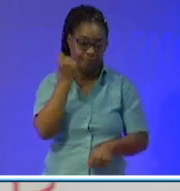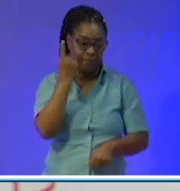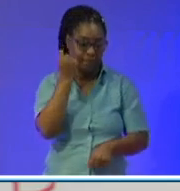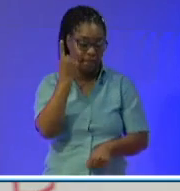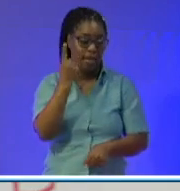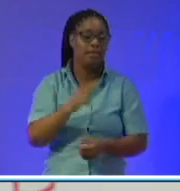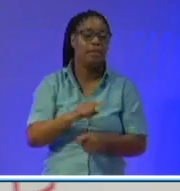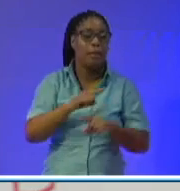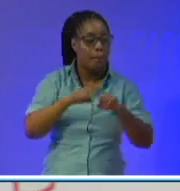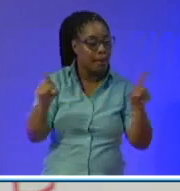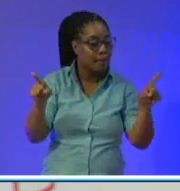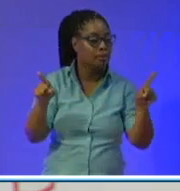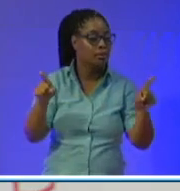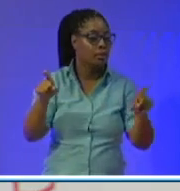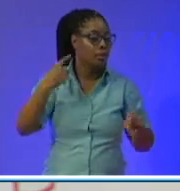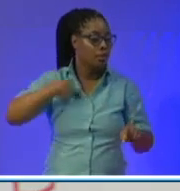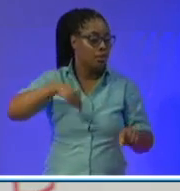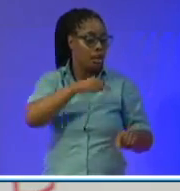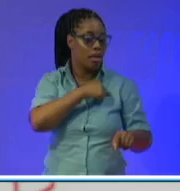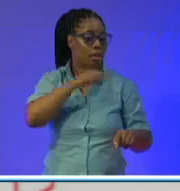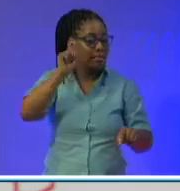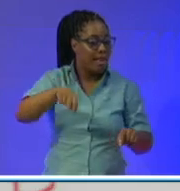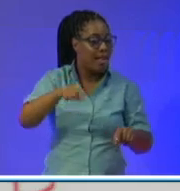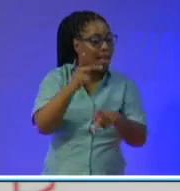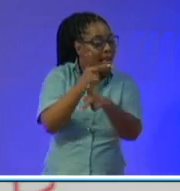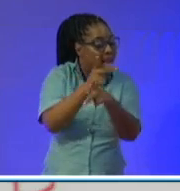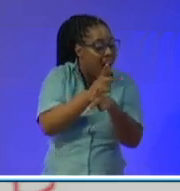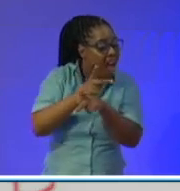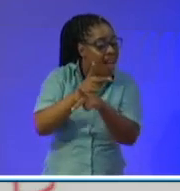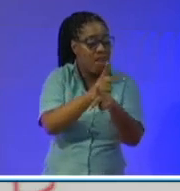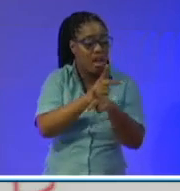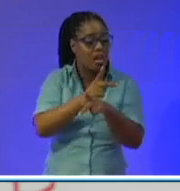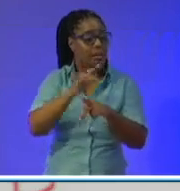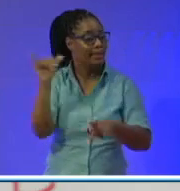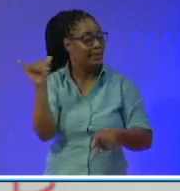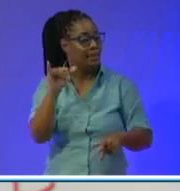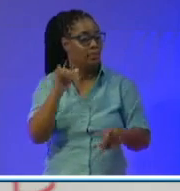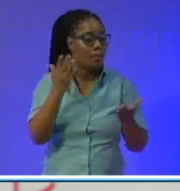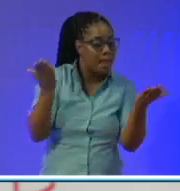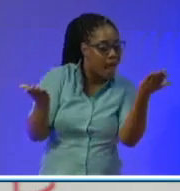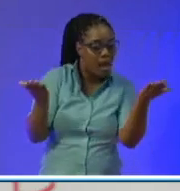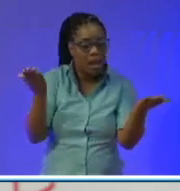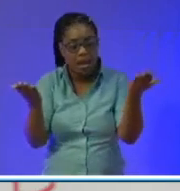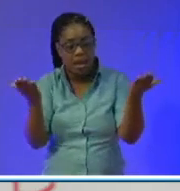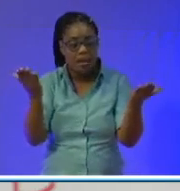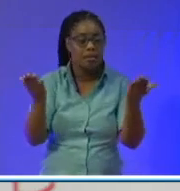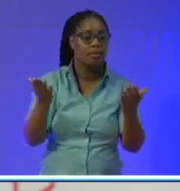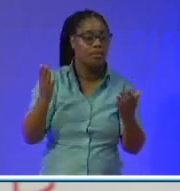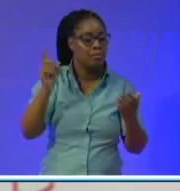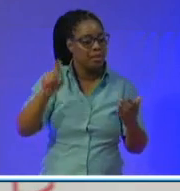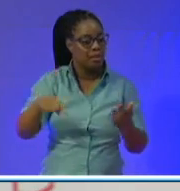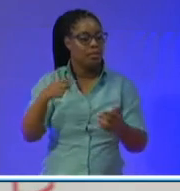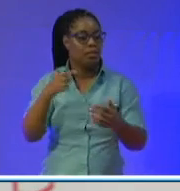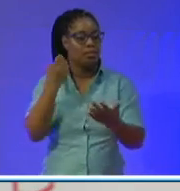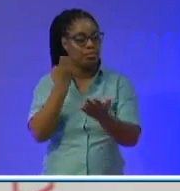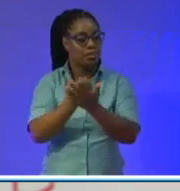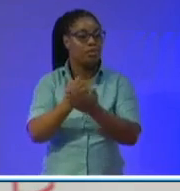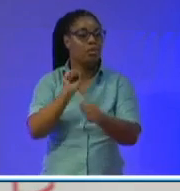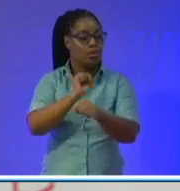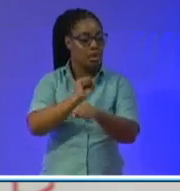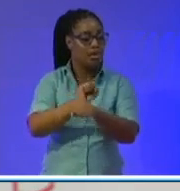increasing our uptake of the vaccine so that we can reduce risk. I believe that the transmission, the Zoom link is back